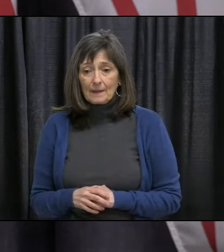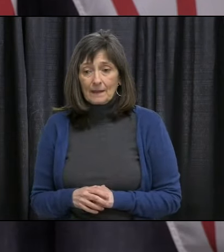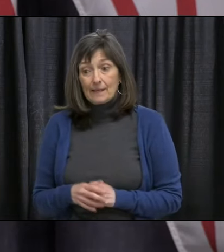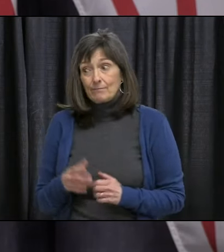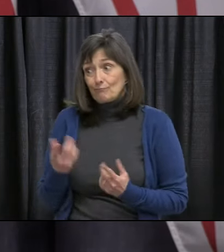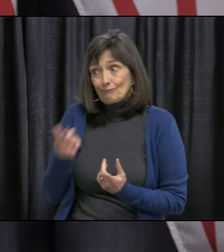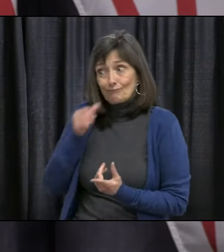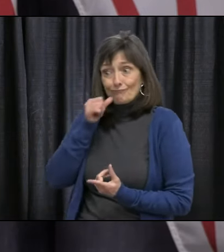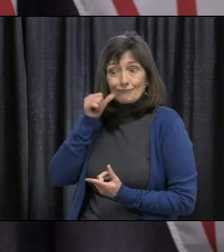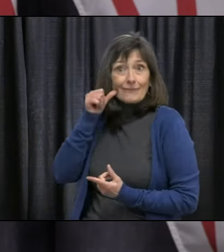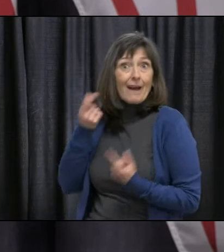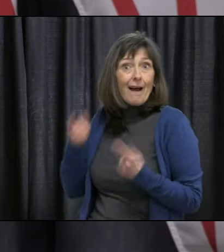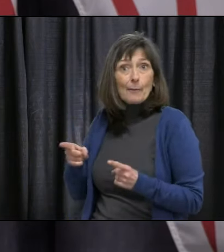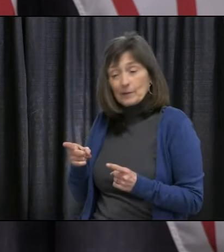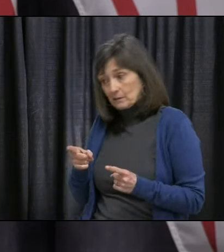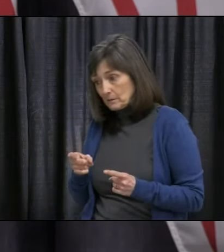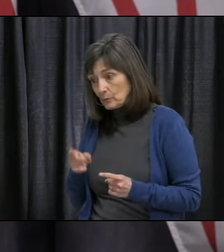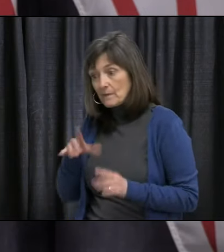has been